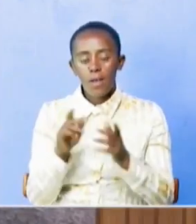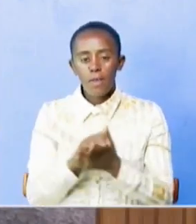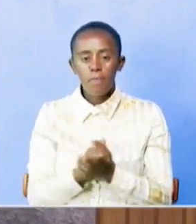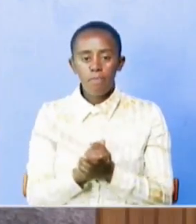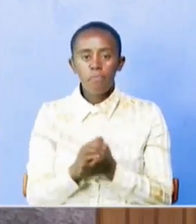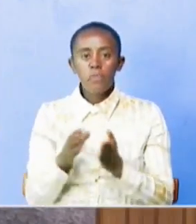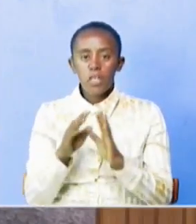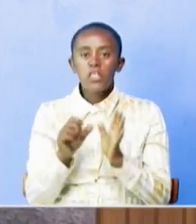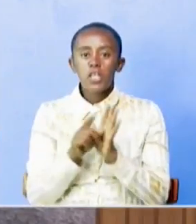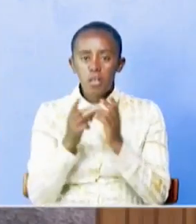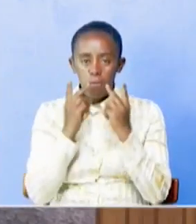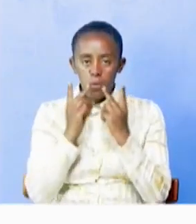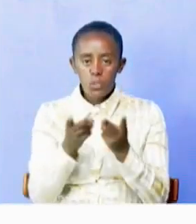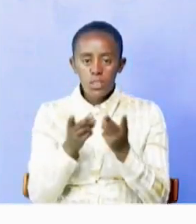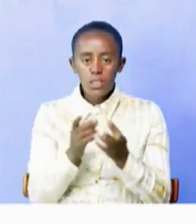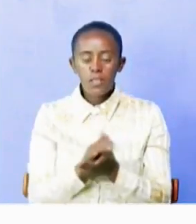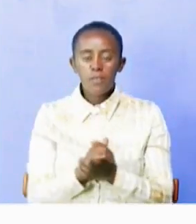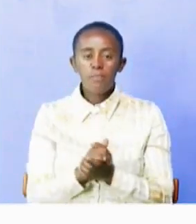let's see an example.